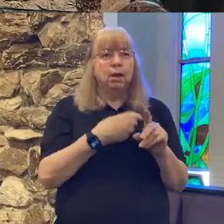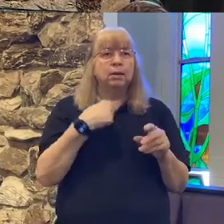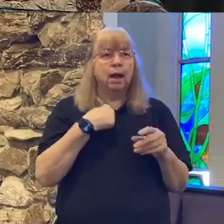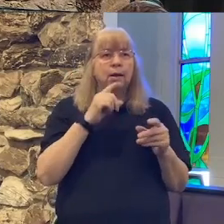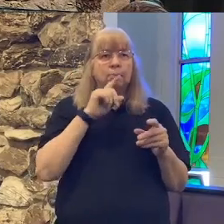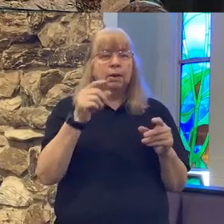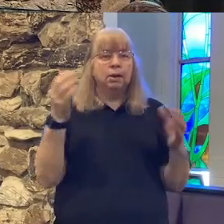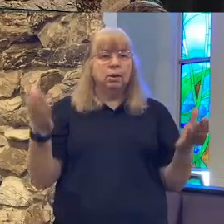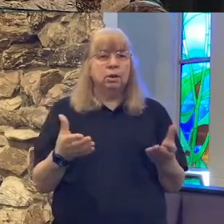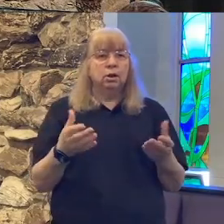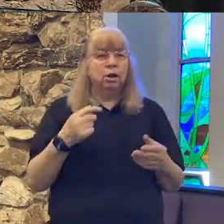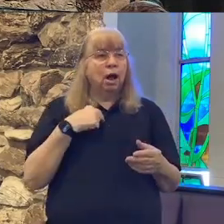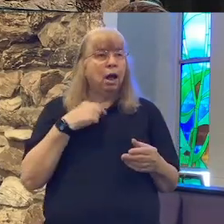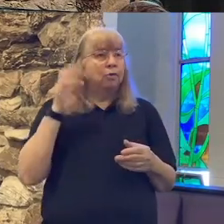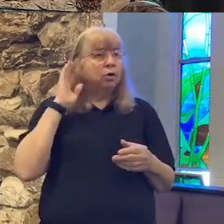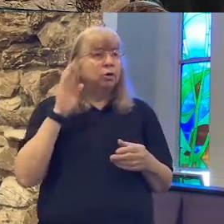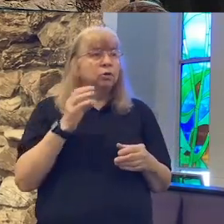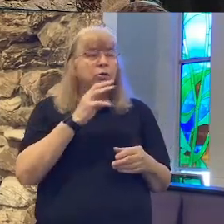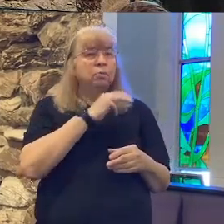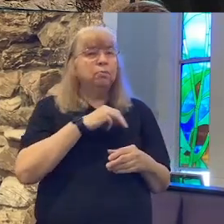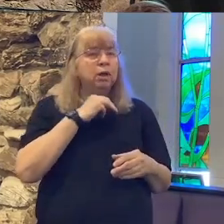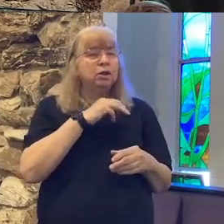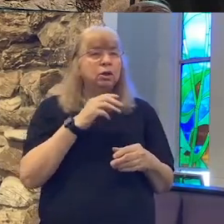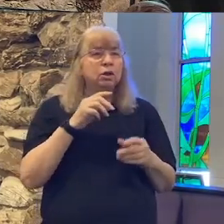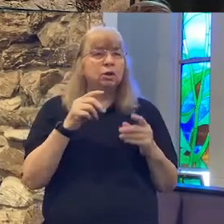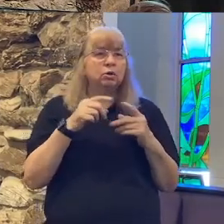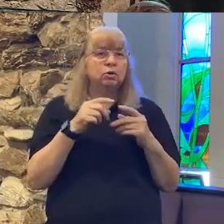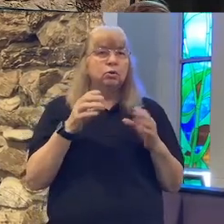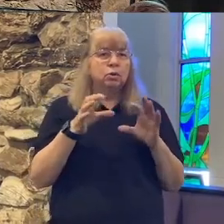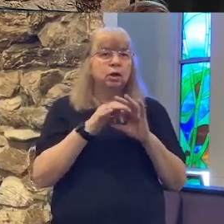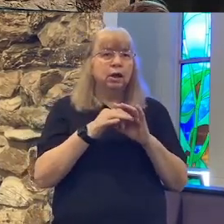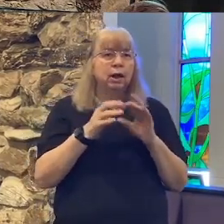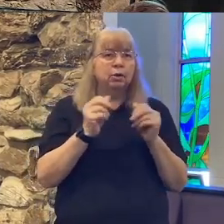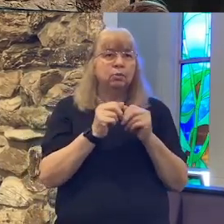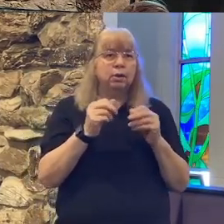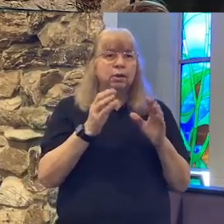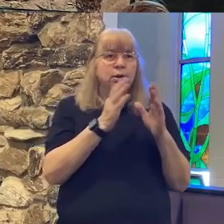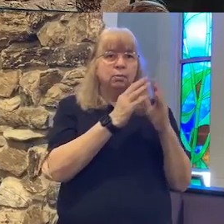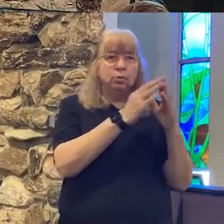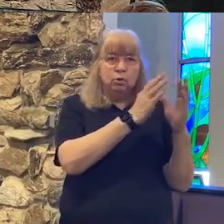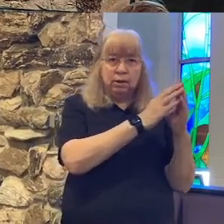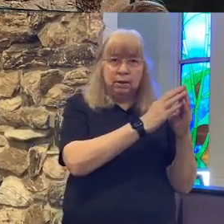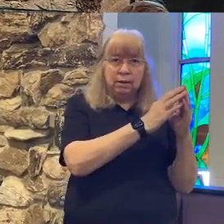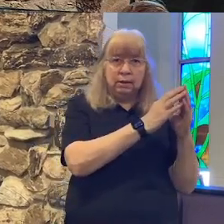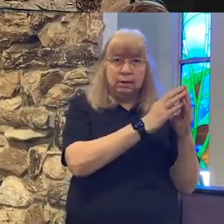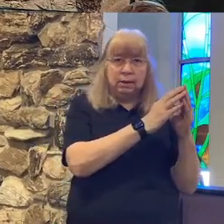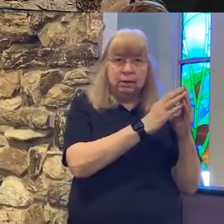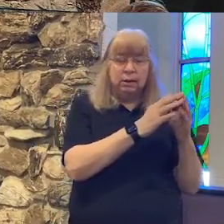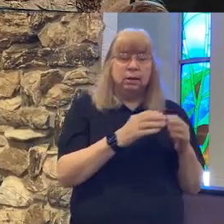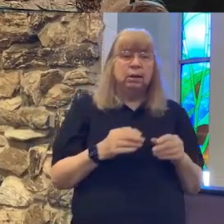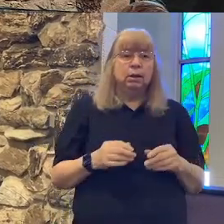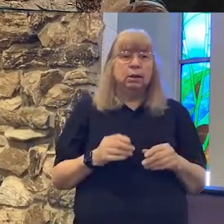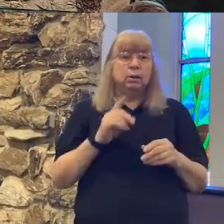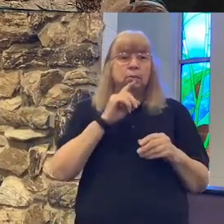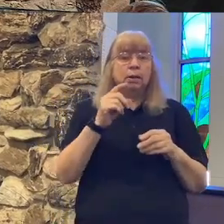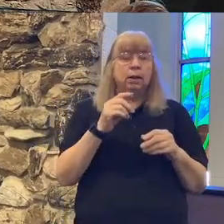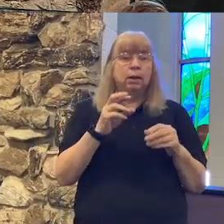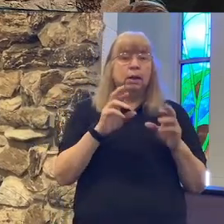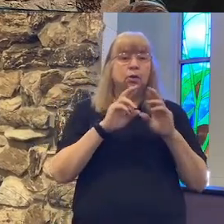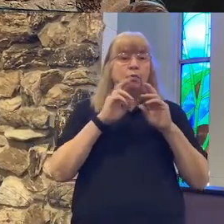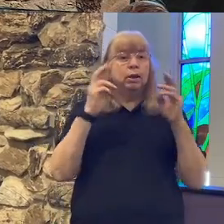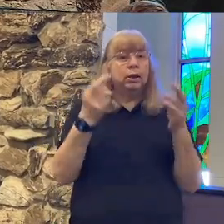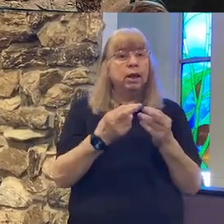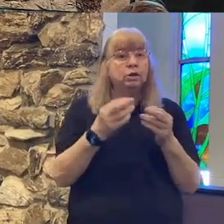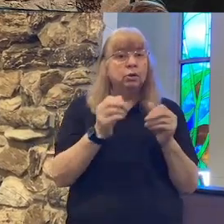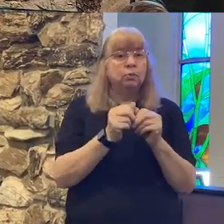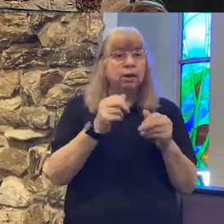I have heard that your mission is to connect with the community, to be in relationship with